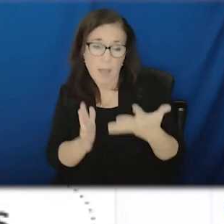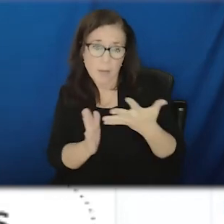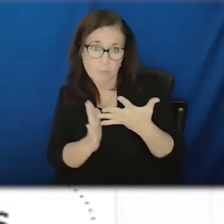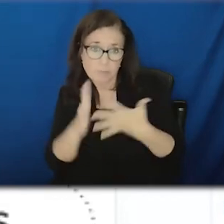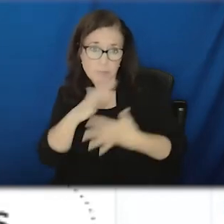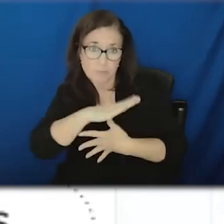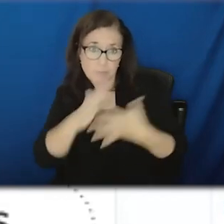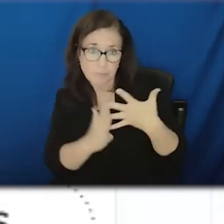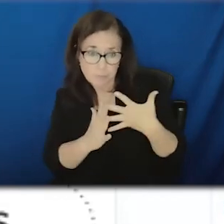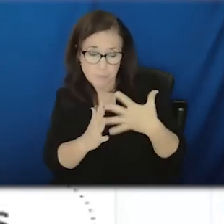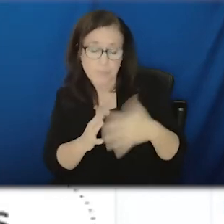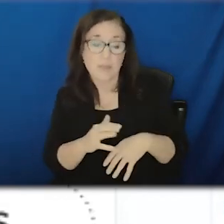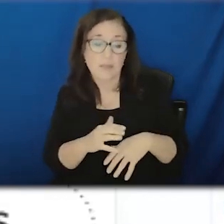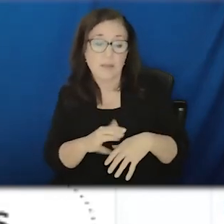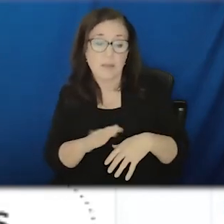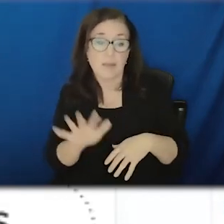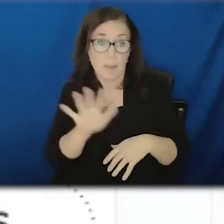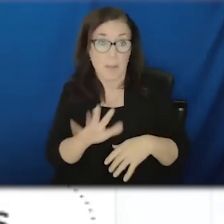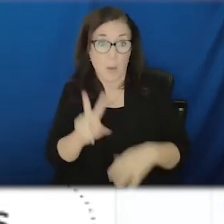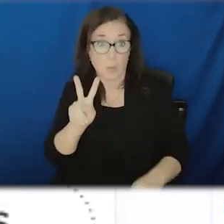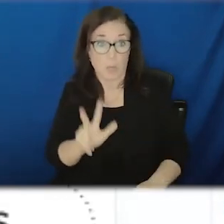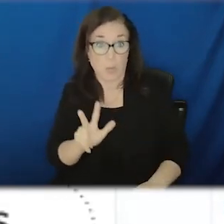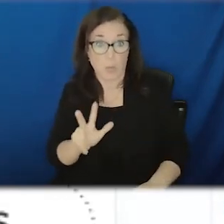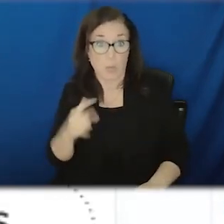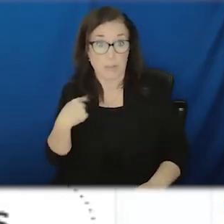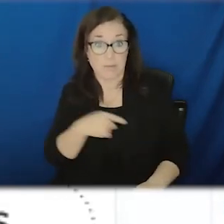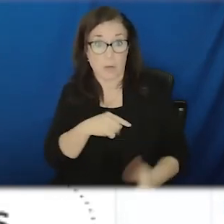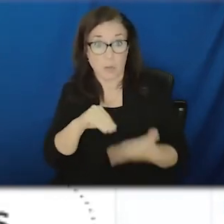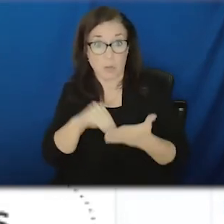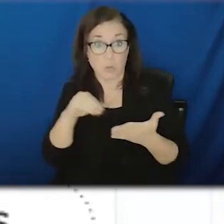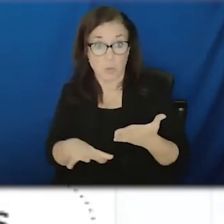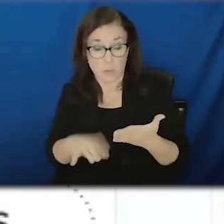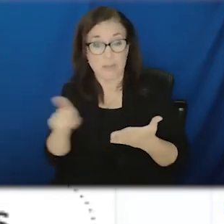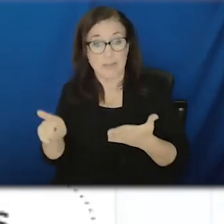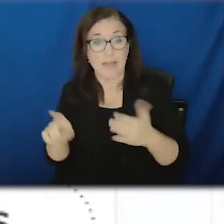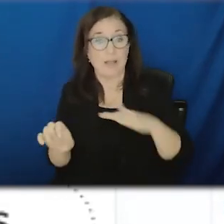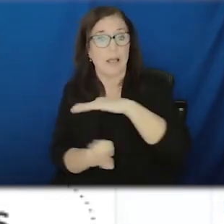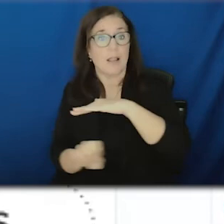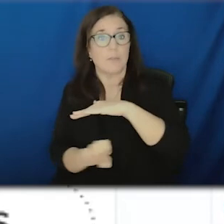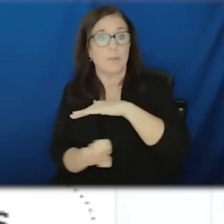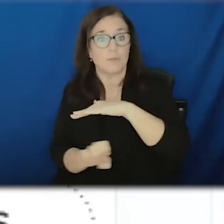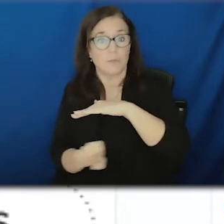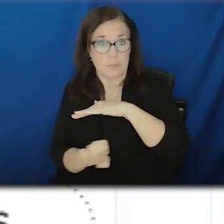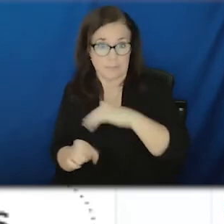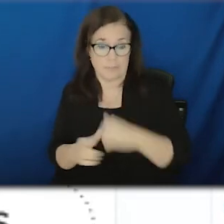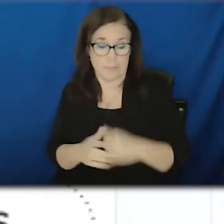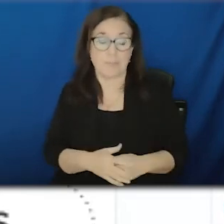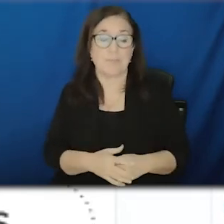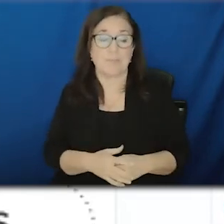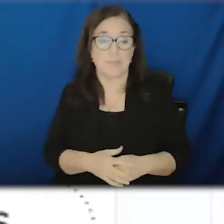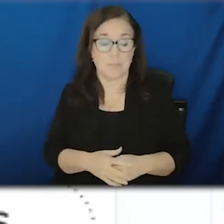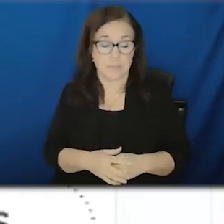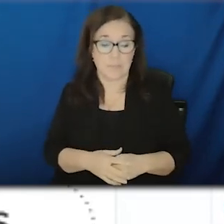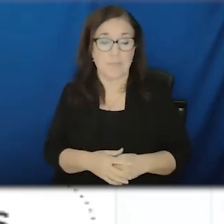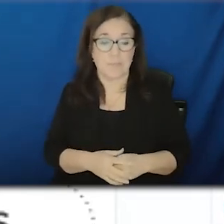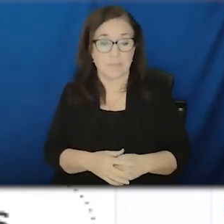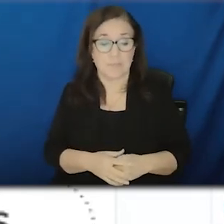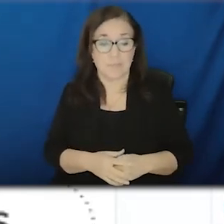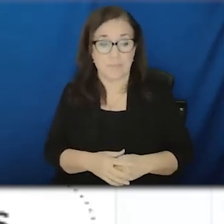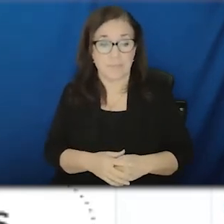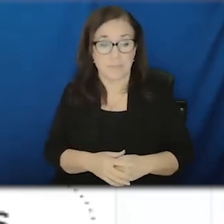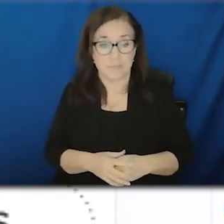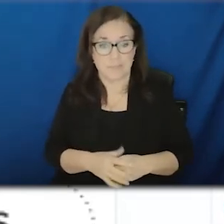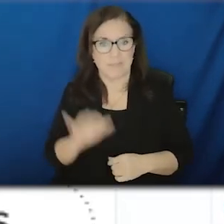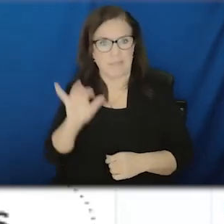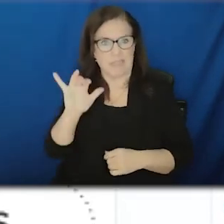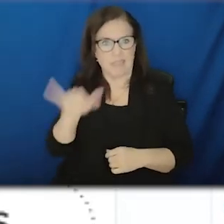over 2/3 of our students are enrolled in our elementary schools. This becomes